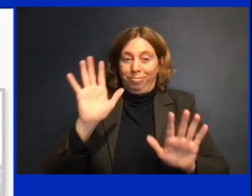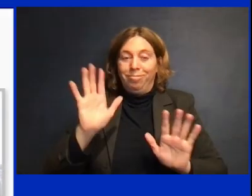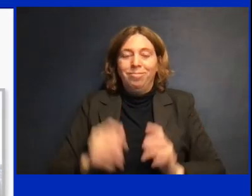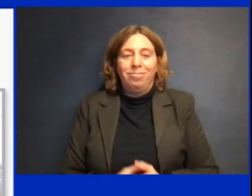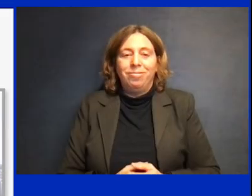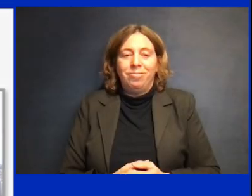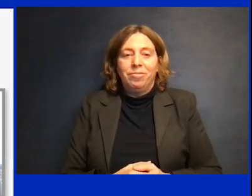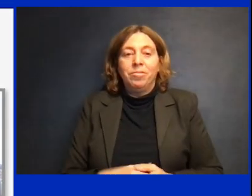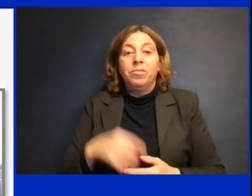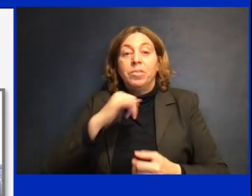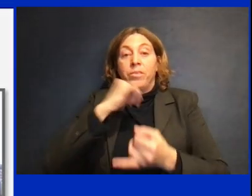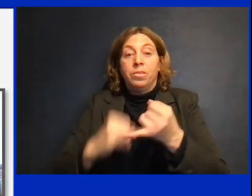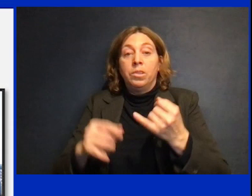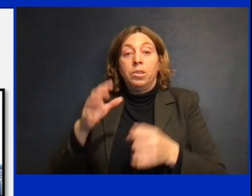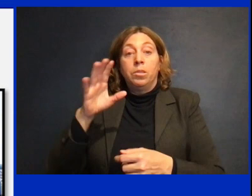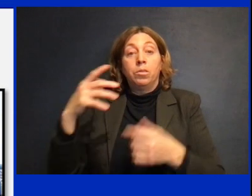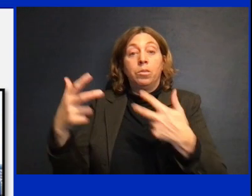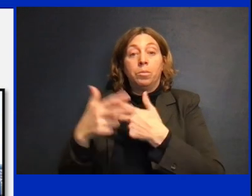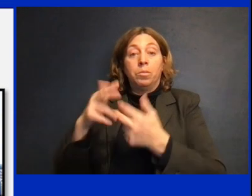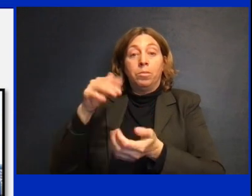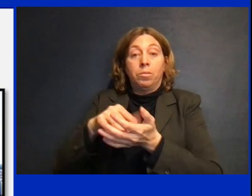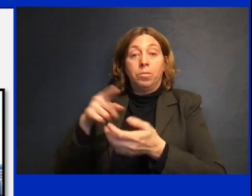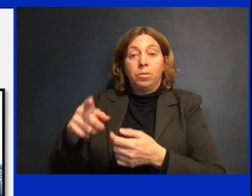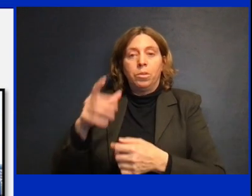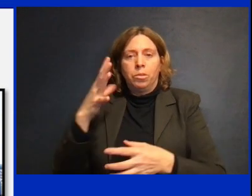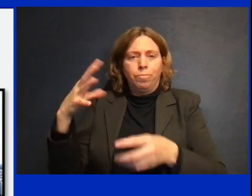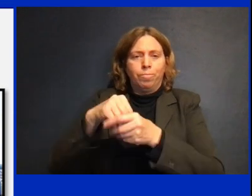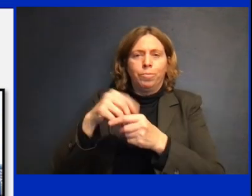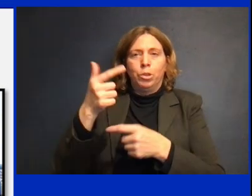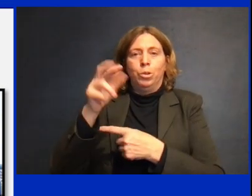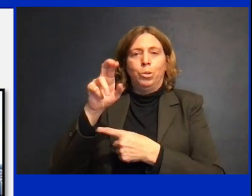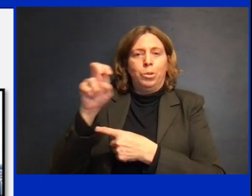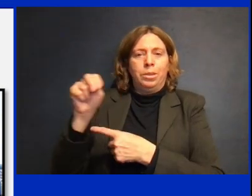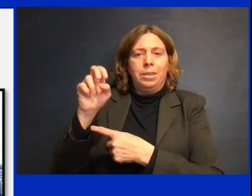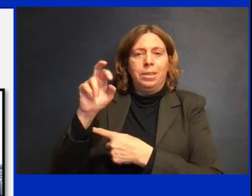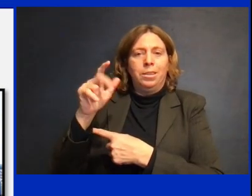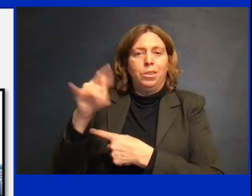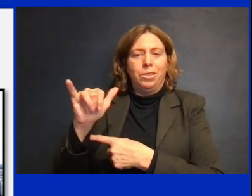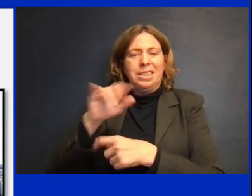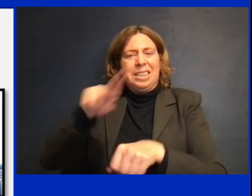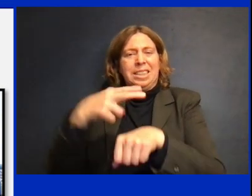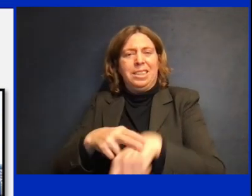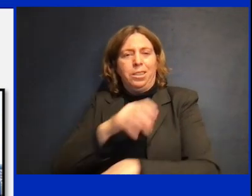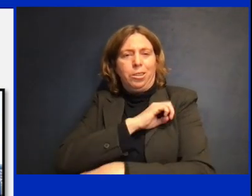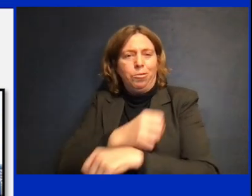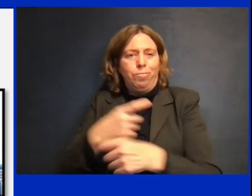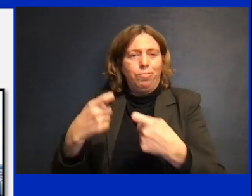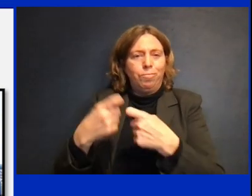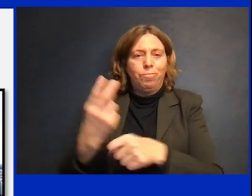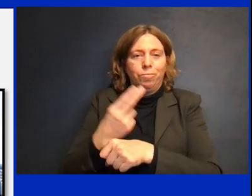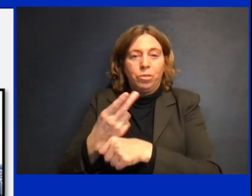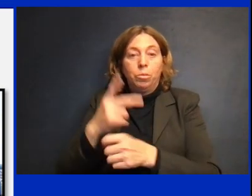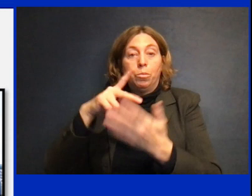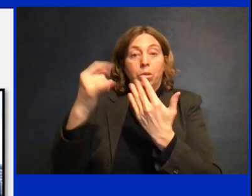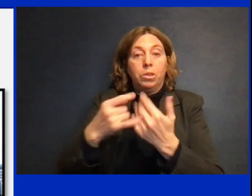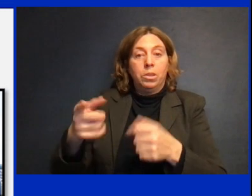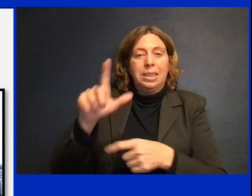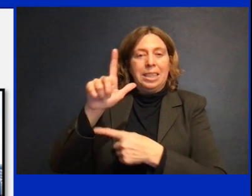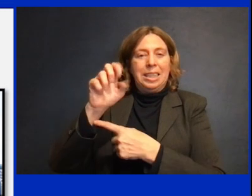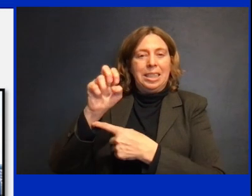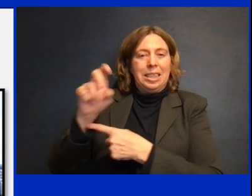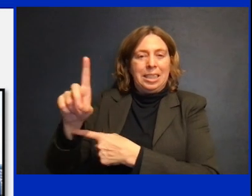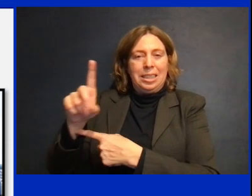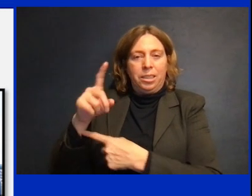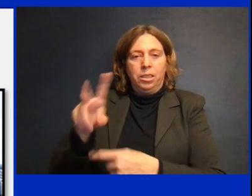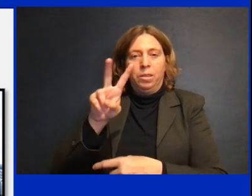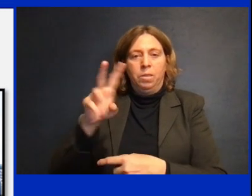Lastly, the new terminal will embrace a green energy transition. The project is slated to achieve a LEED 4 Silver